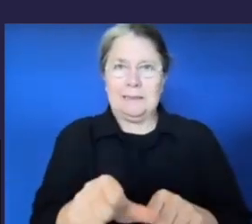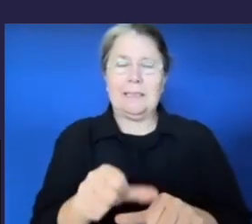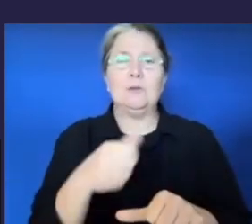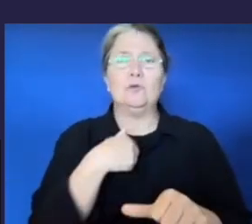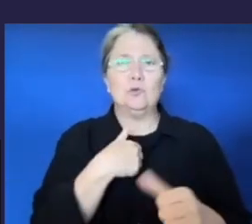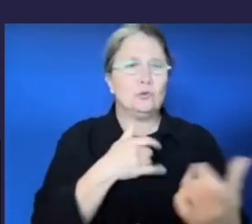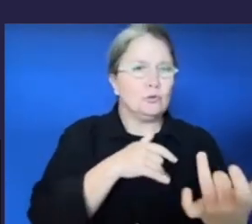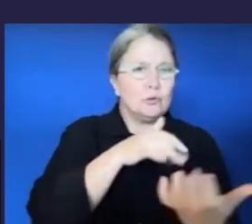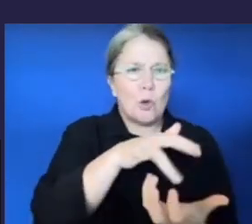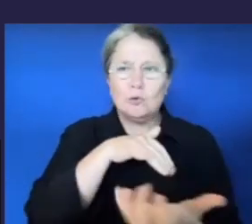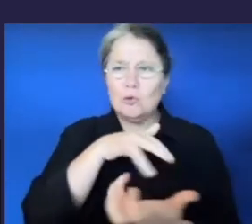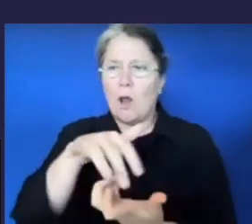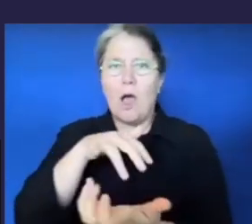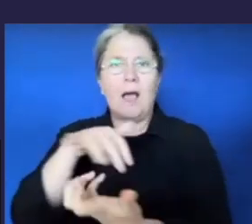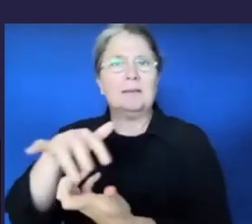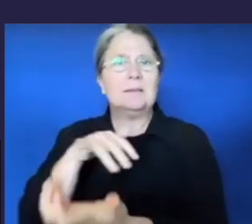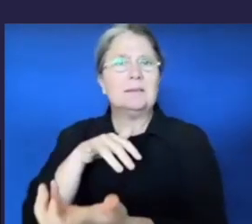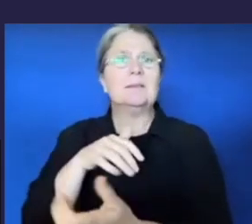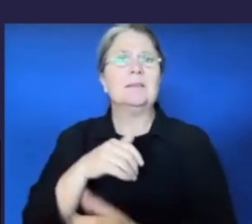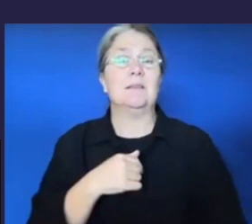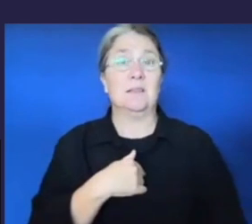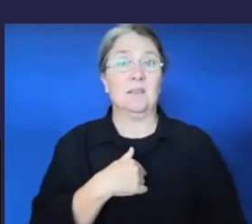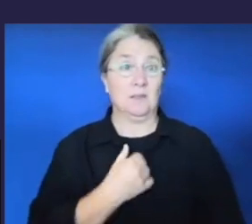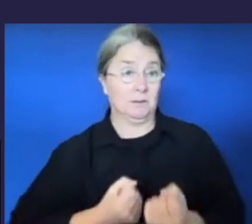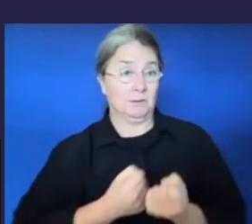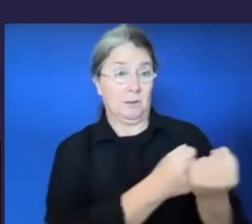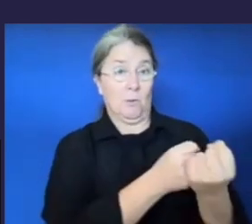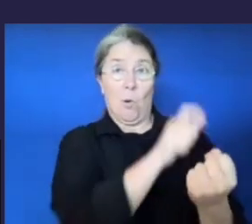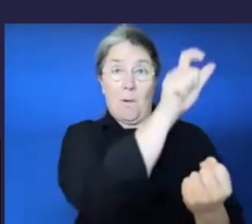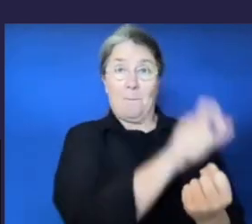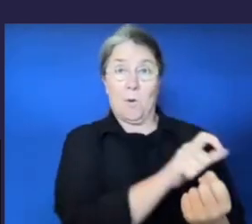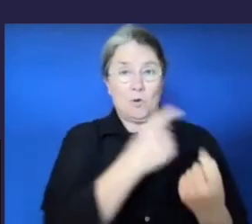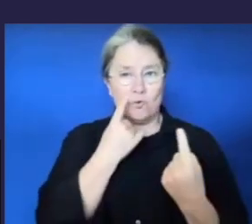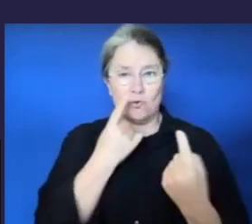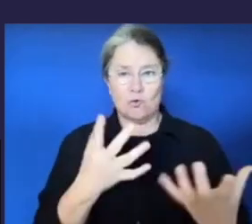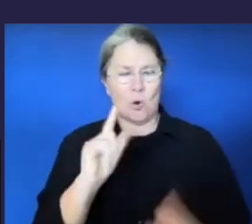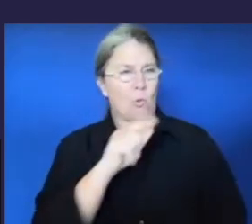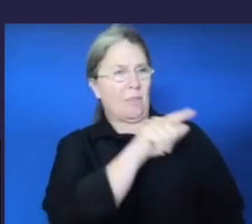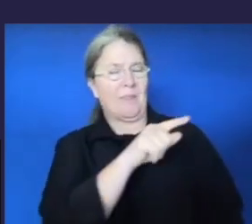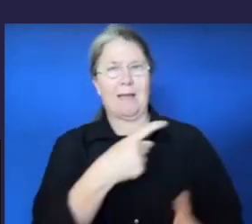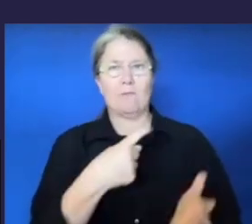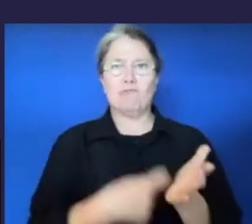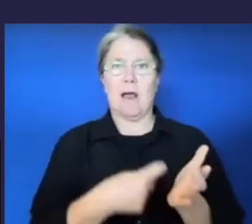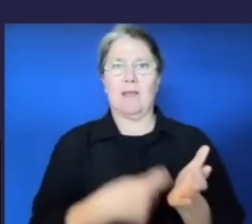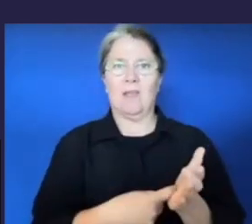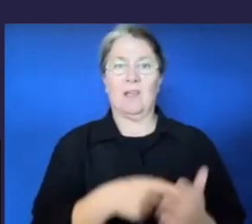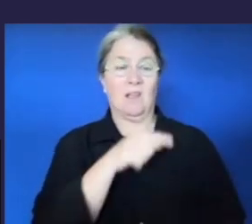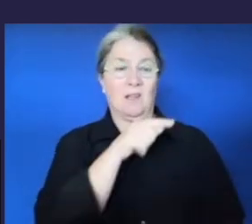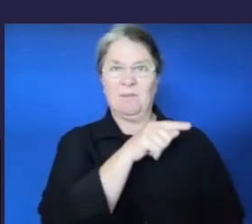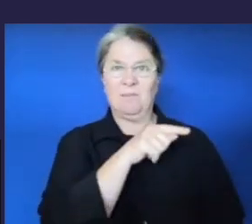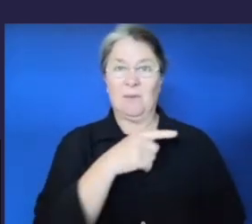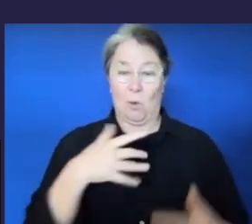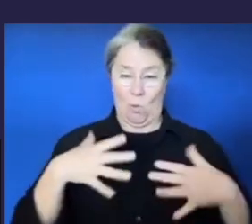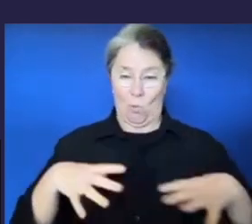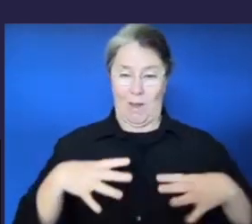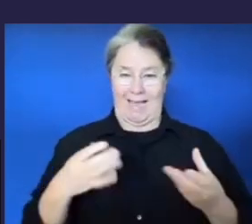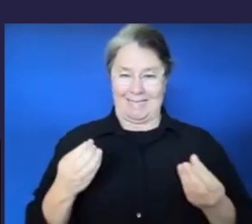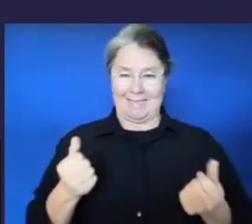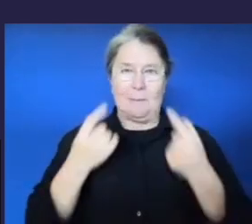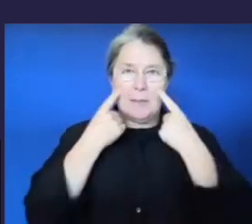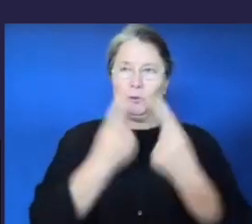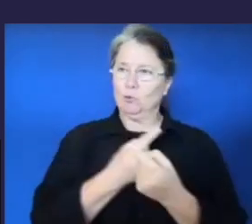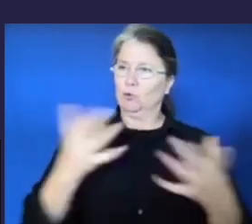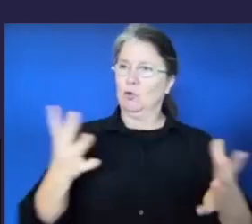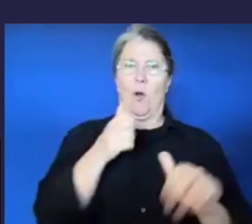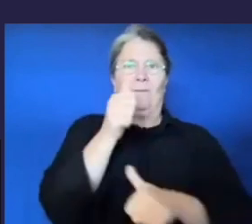touches. Support the person to share ways to demonstrate preferences, like wearing something that displays your favorite sports team or